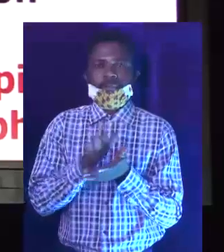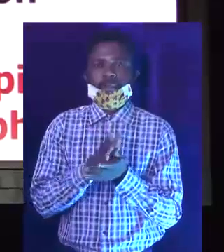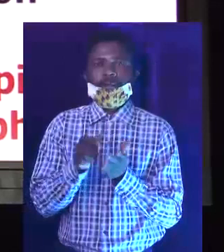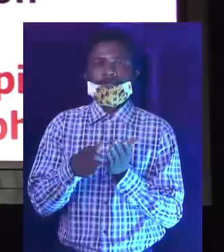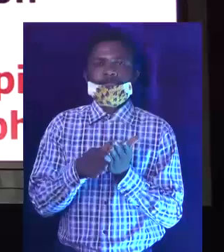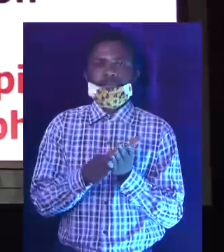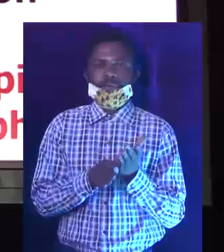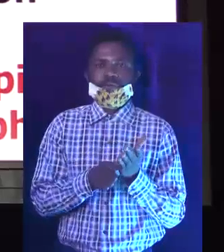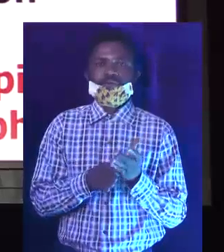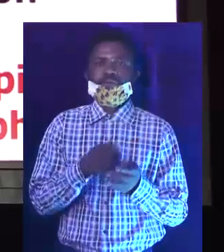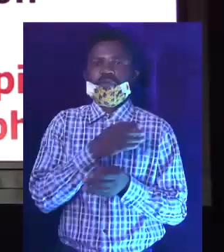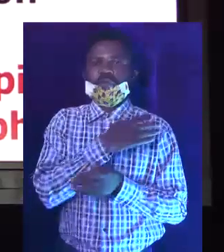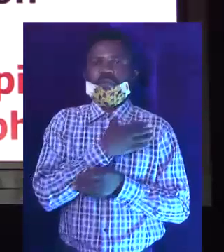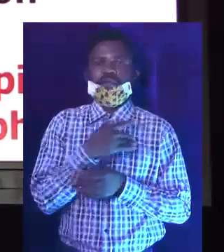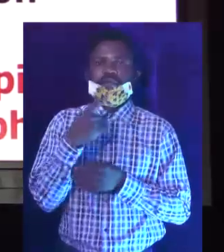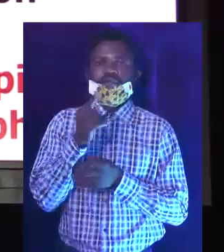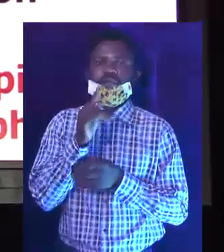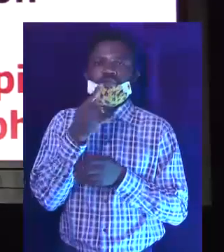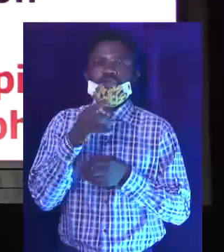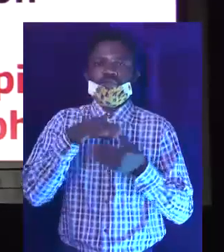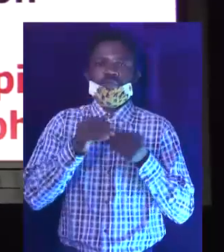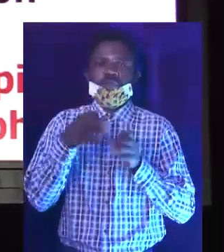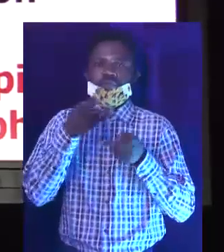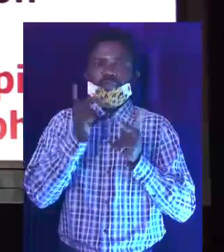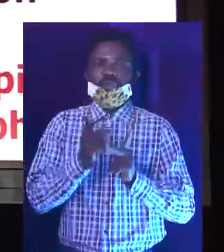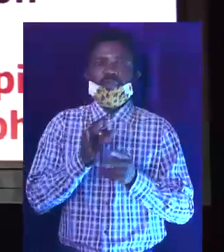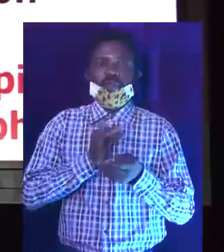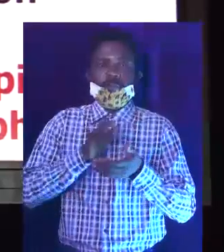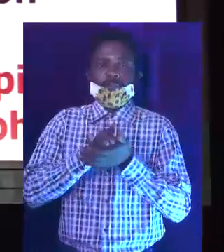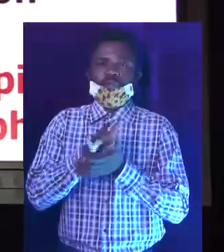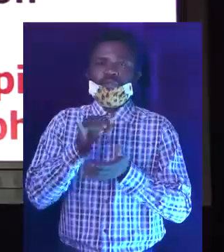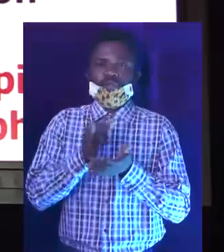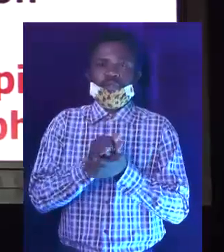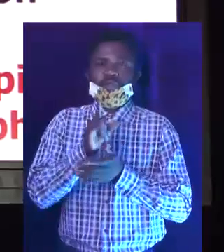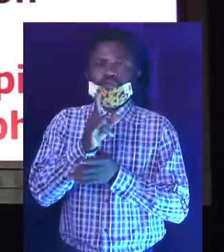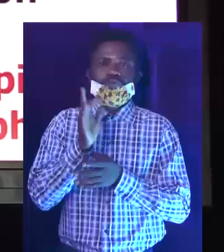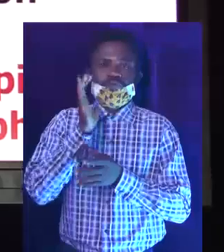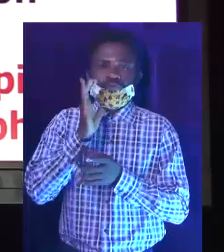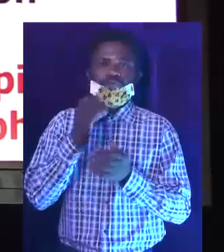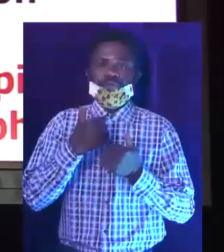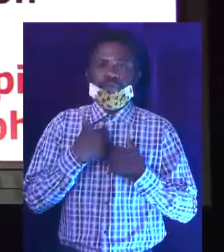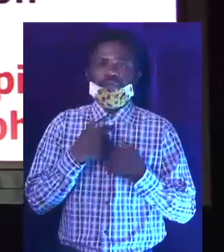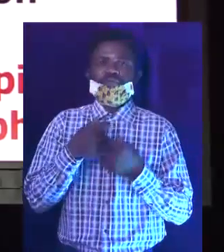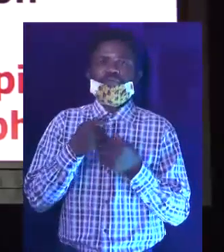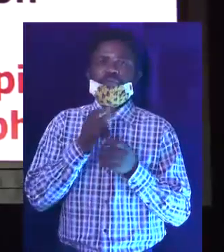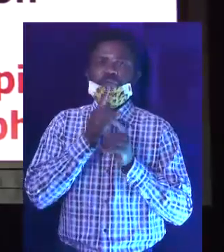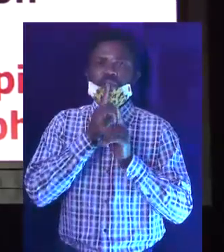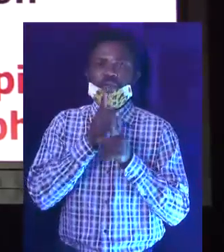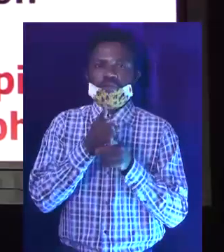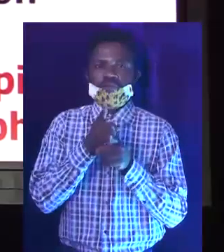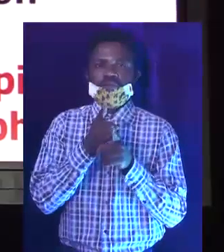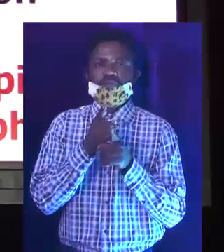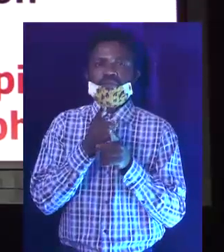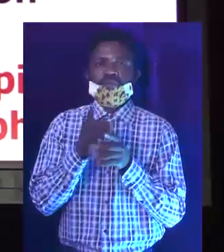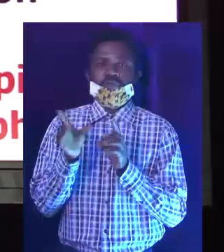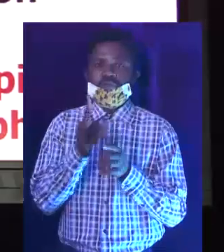newspapers, magazines, autobiography, and so on. I believe you should have any 3 of this as your